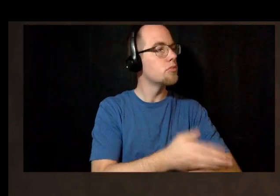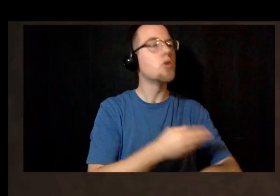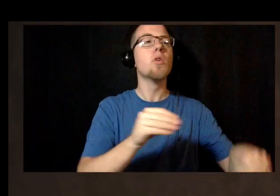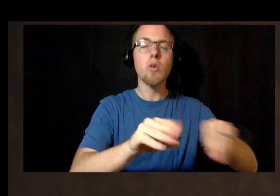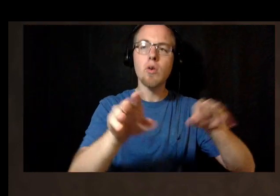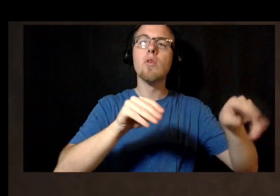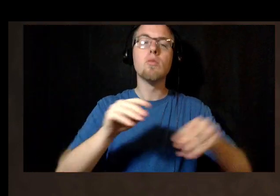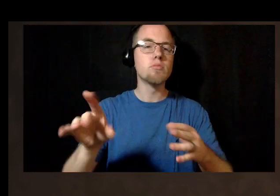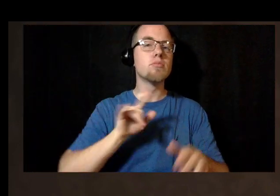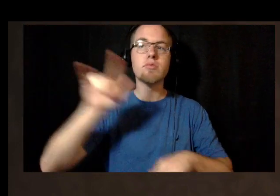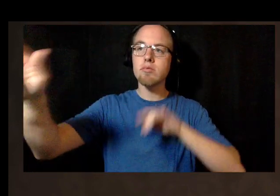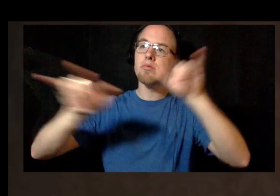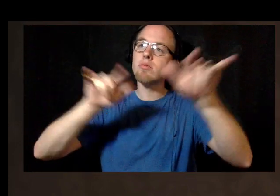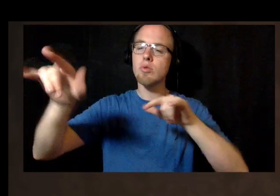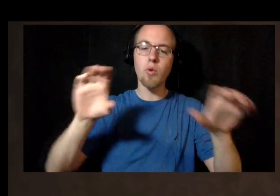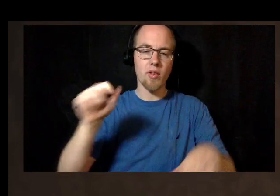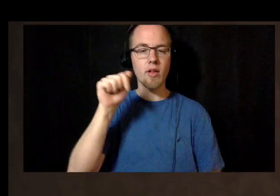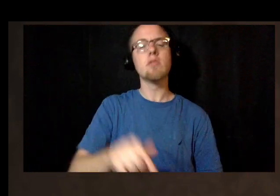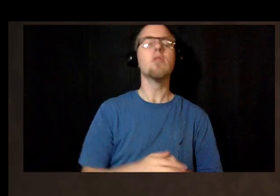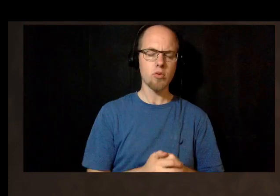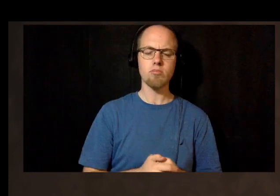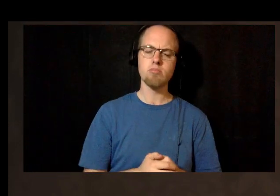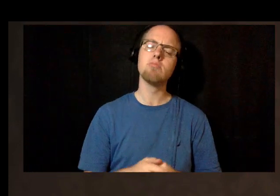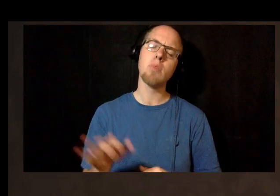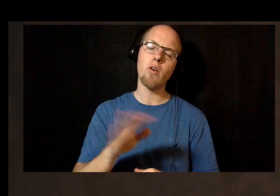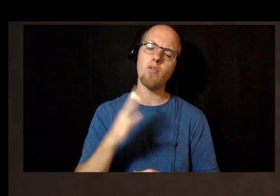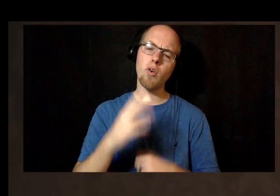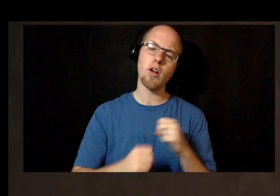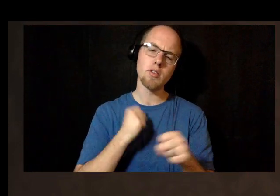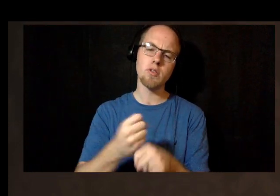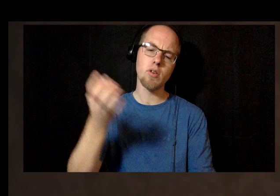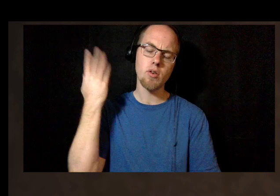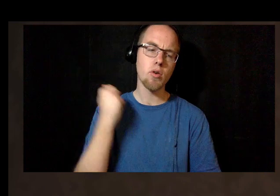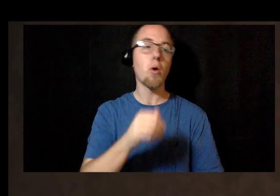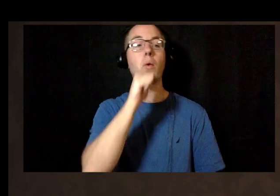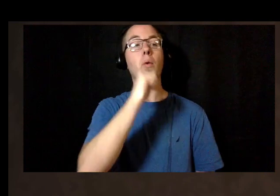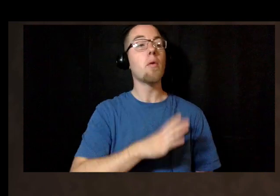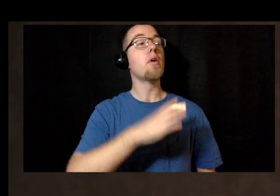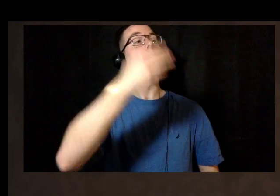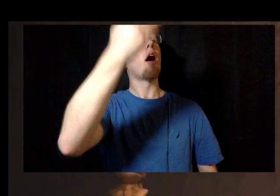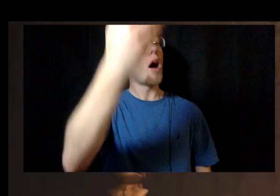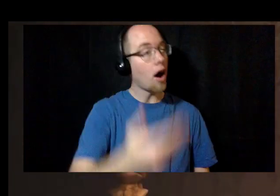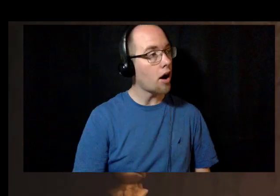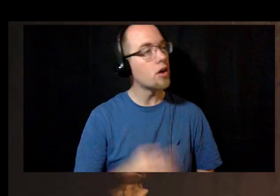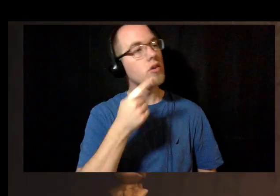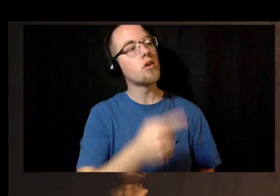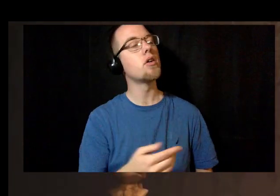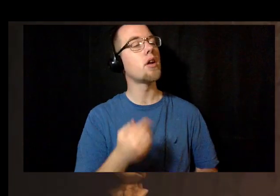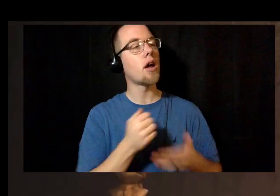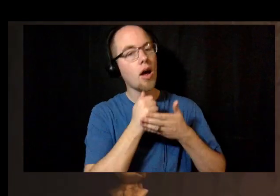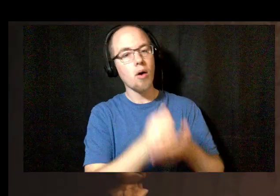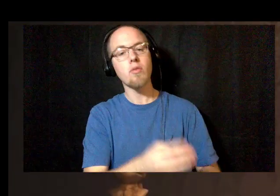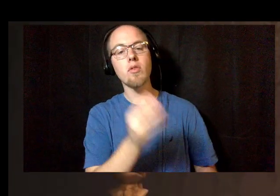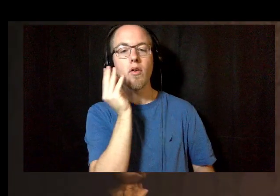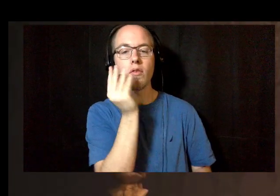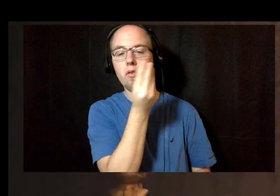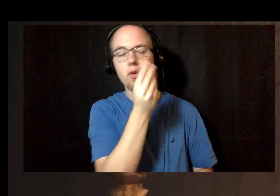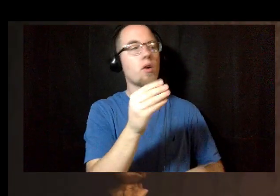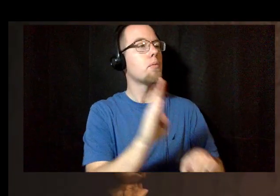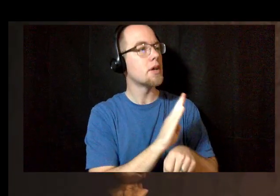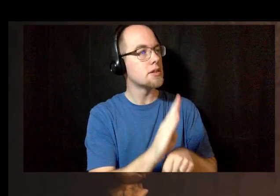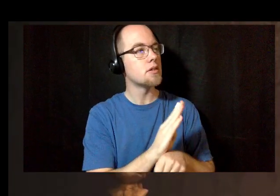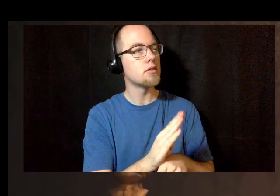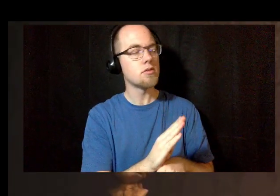world doing this shit, right? About 4 years ago, a woman hired Morgan to rebrand her florist business, and he